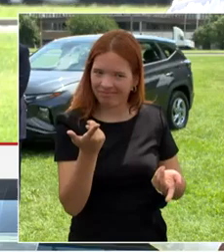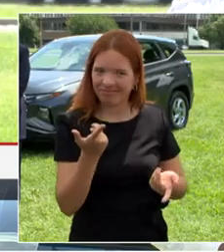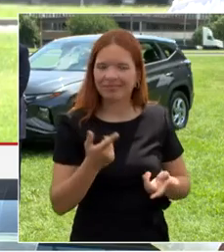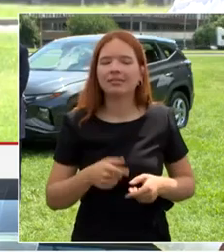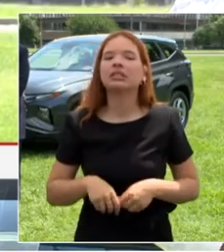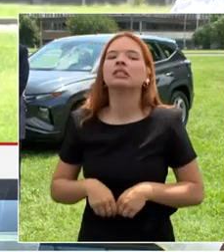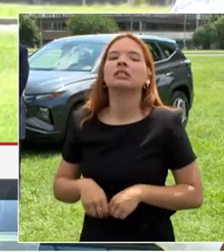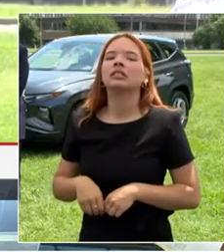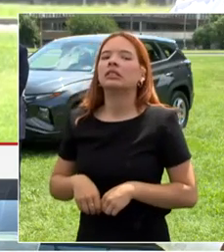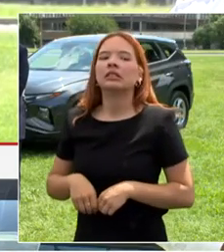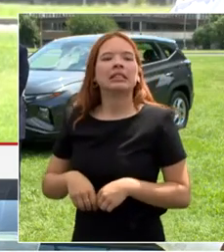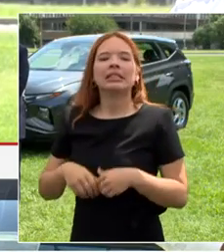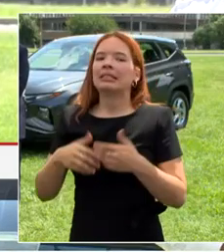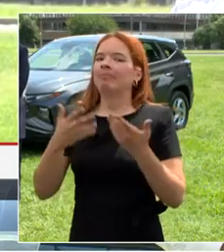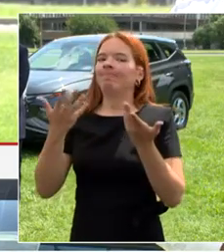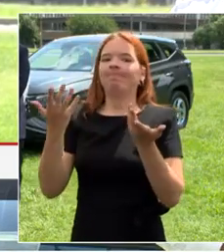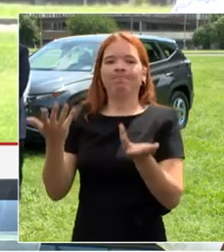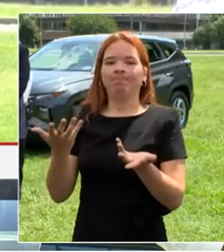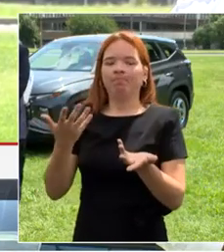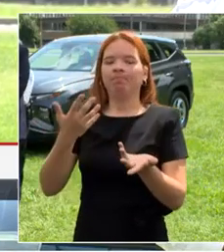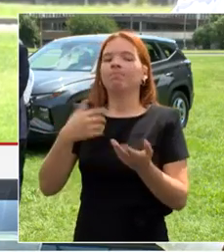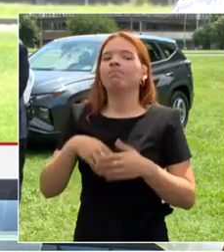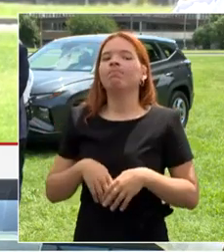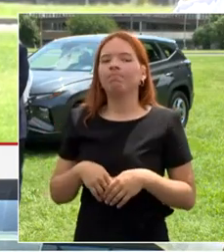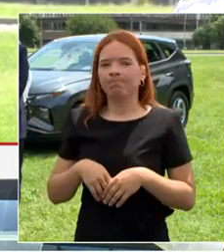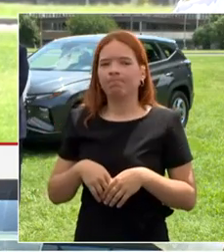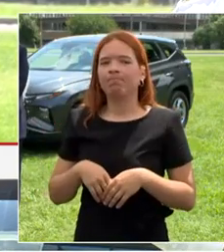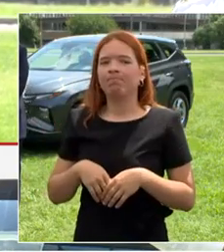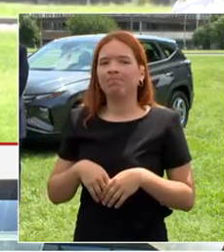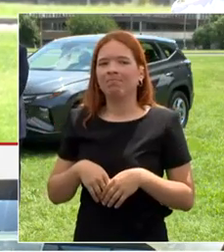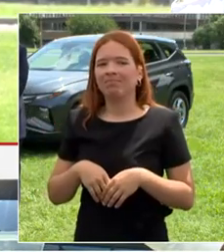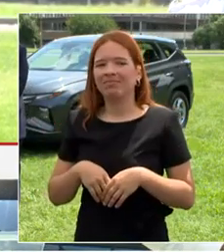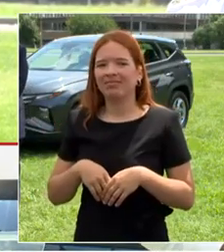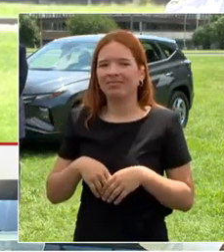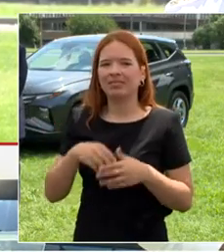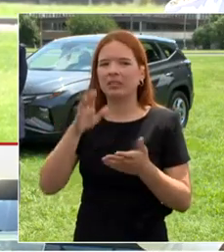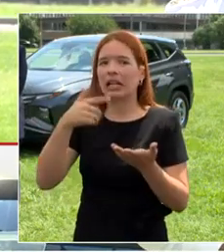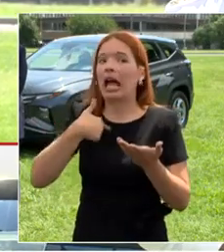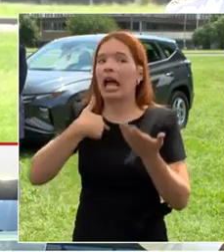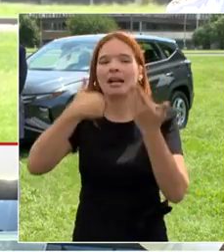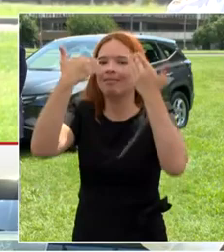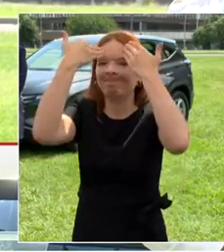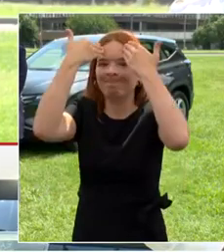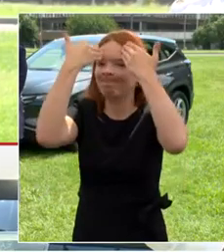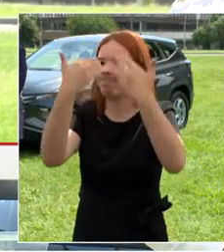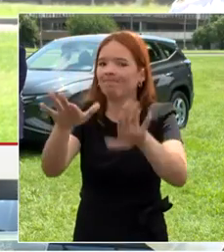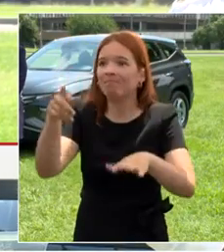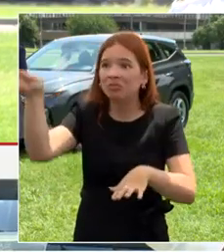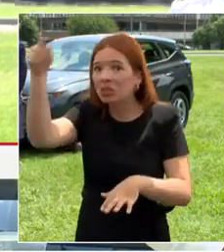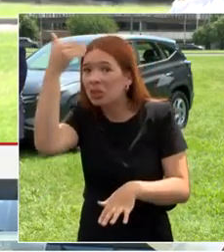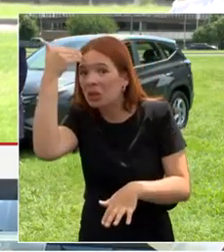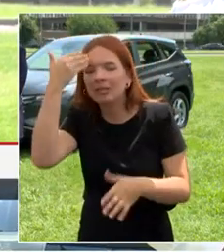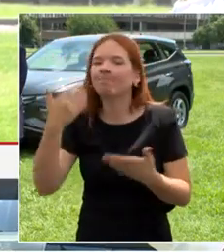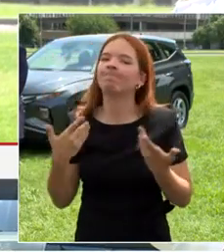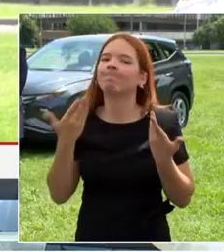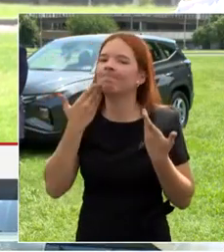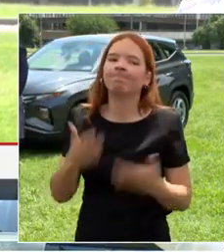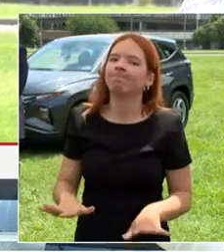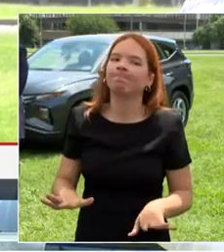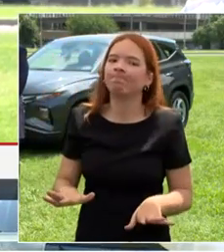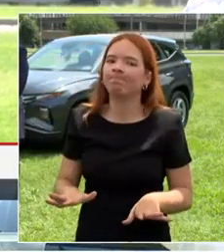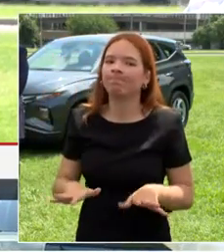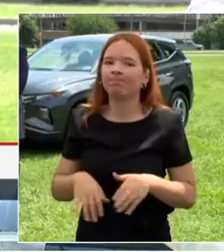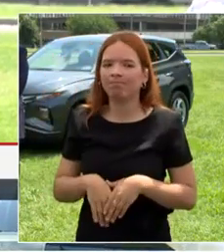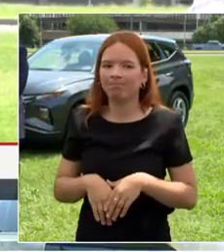they are or not. I think the best effort that we can make as the Metropolitan Police Department is to really get with our businesses to ensure that those keys are